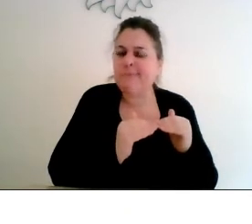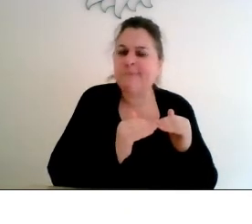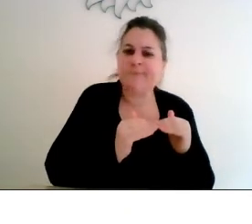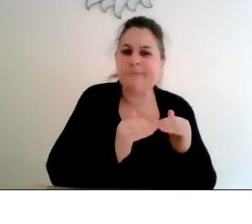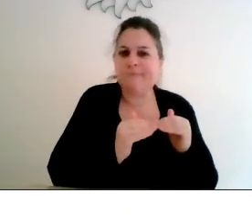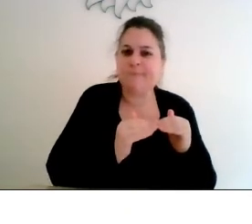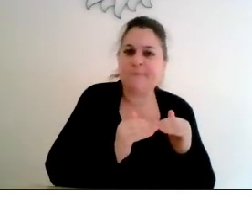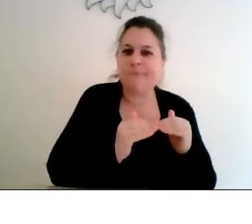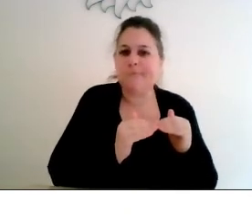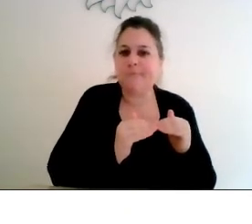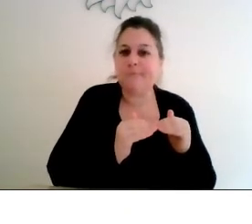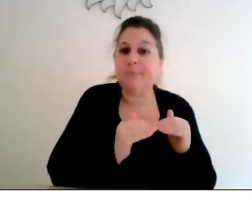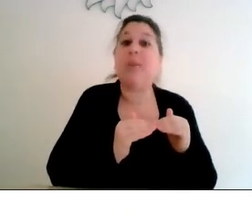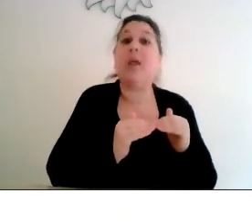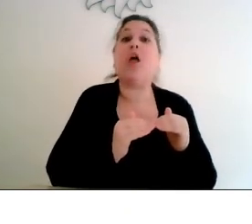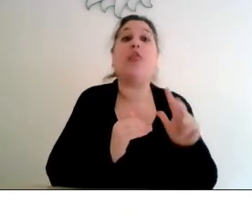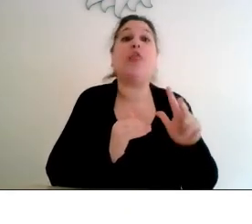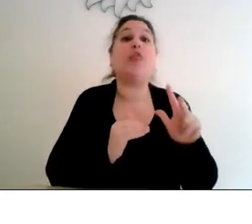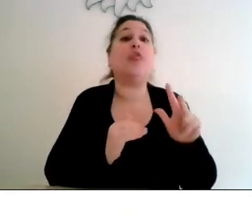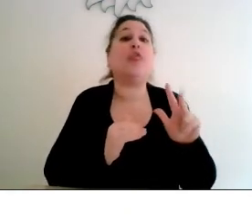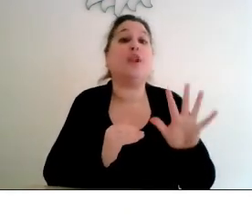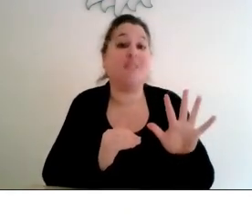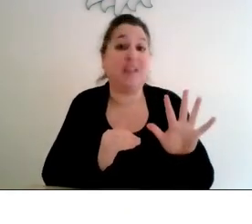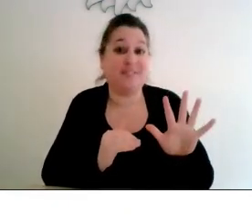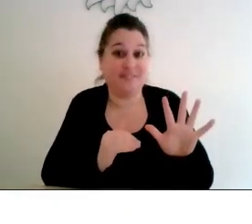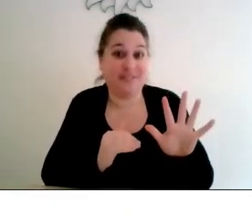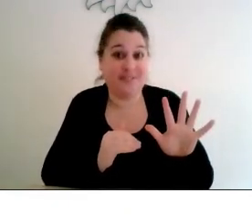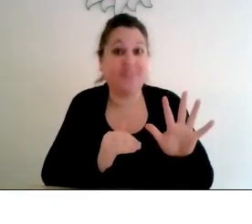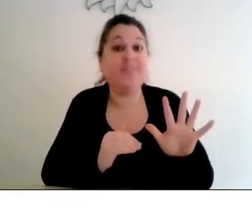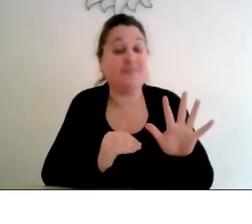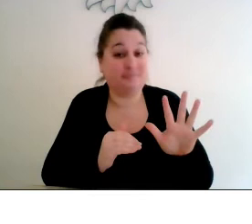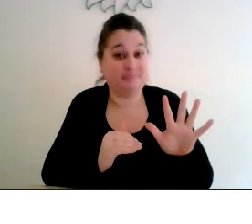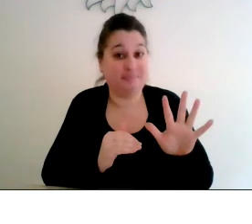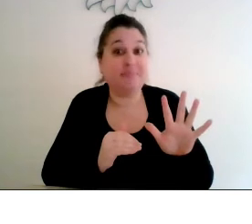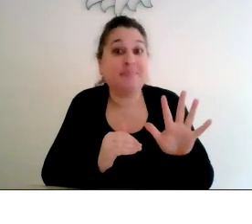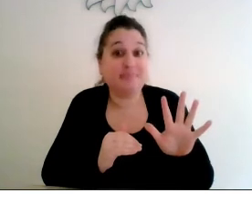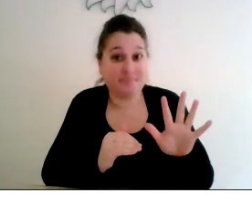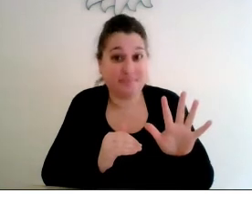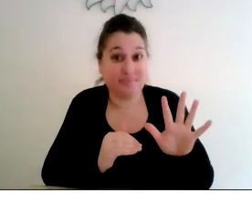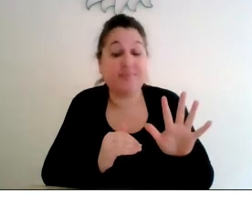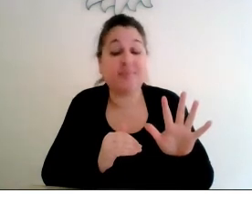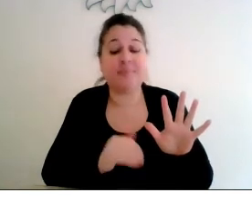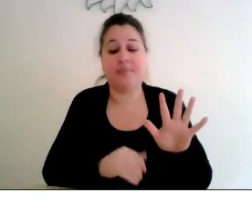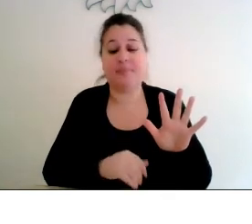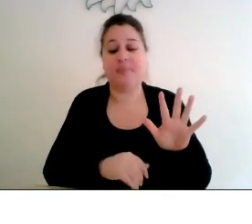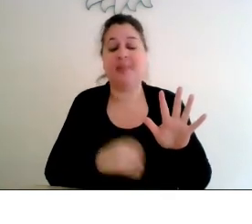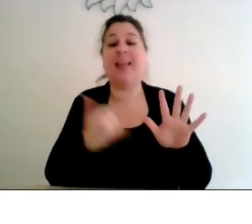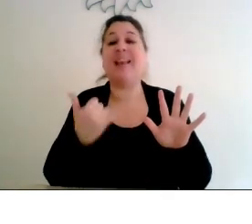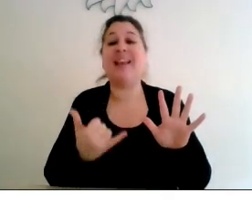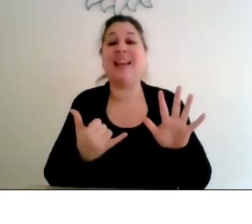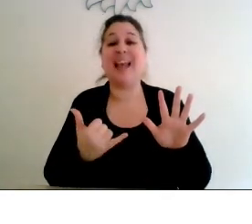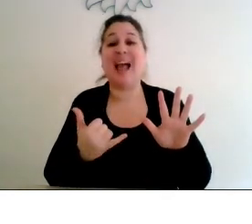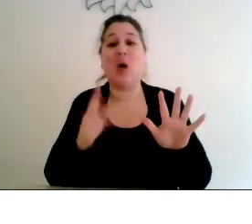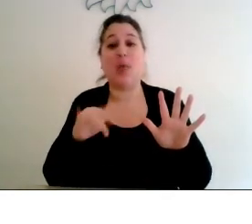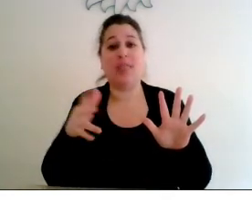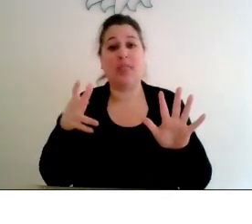That makes 35. Okay, 35. Then bring everything else down. Do you see this, what I'm writing right